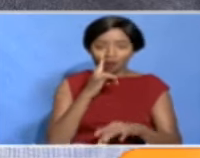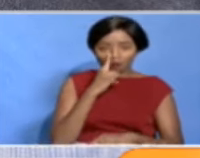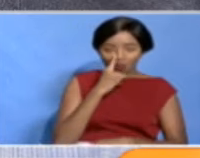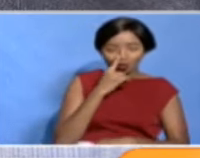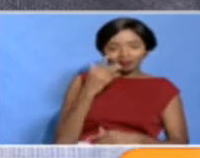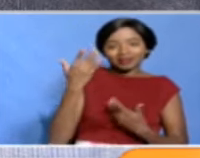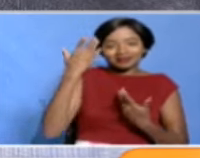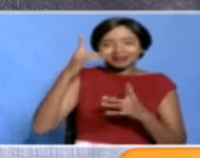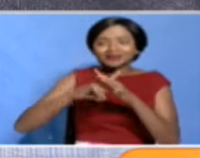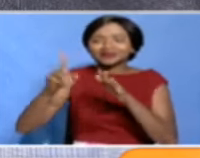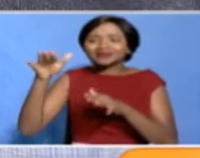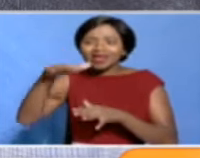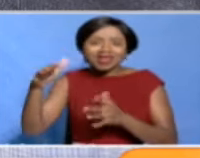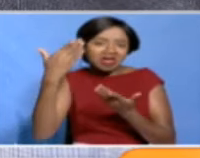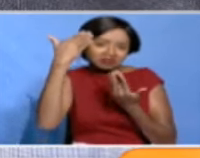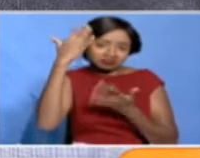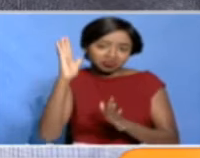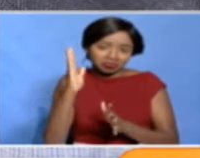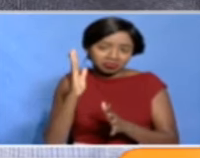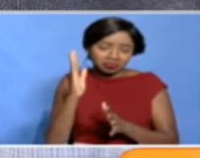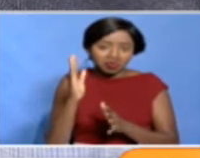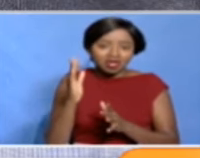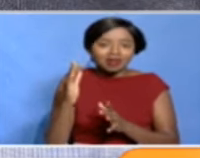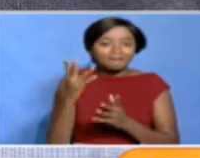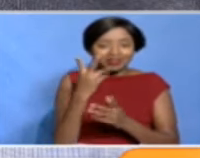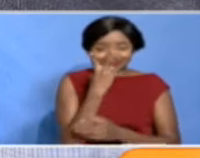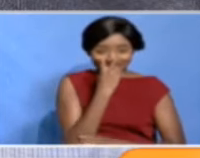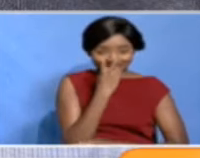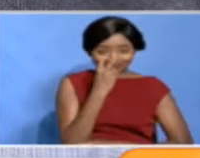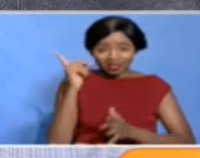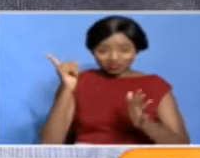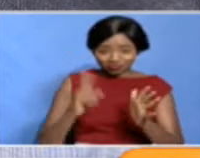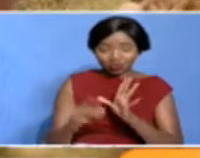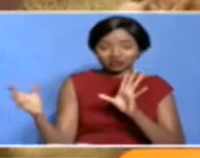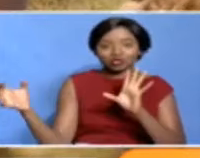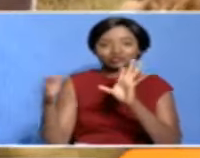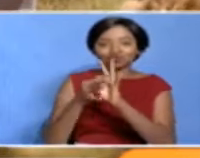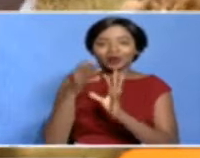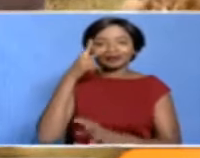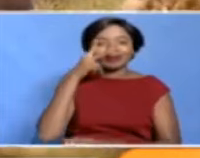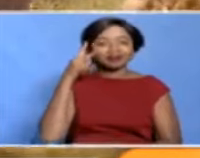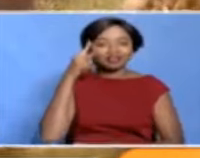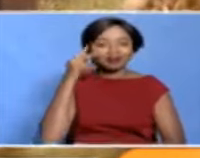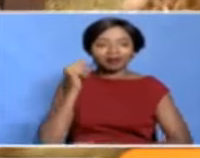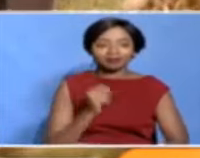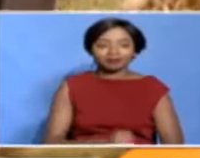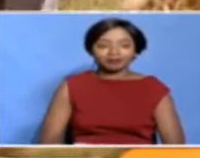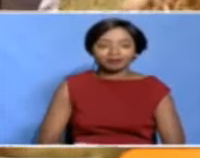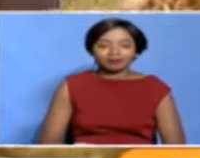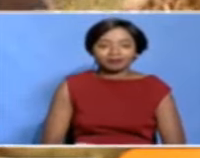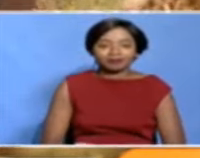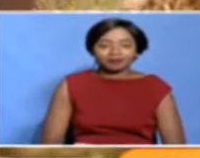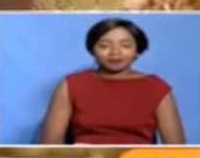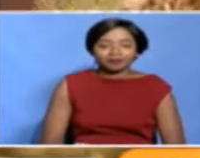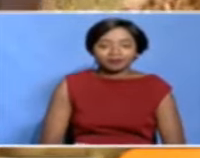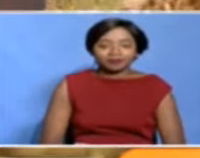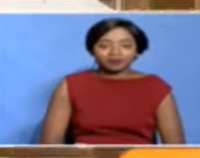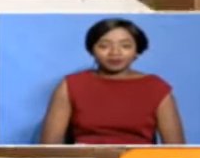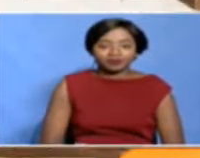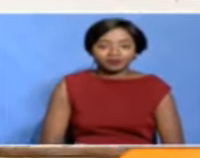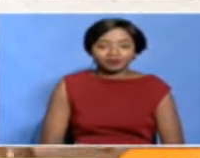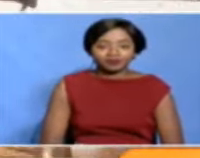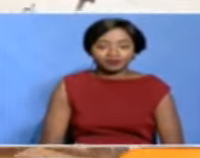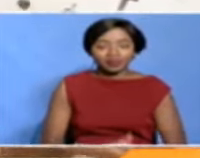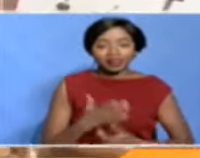Na inashukiwa kwamba walienda kujiunga na hivi vikundi vya haramu. Insiders reveal that sons of former